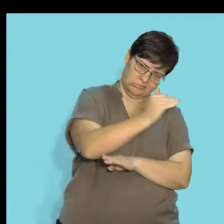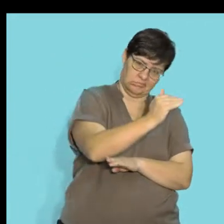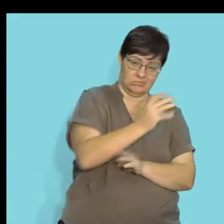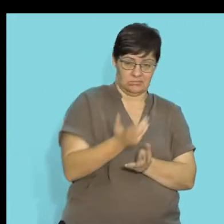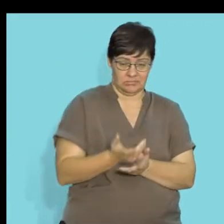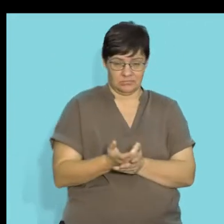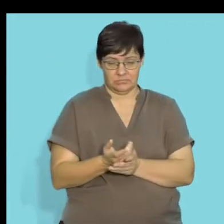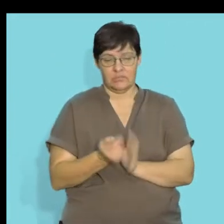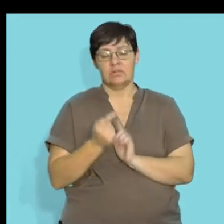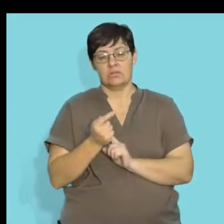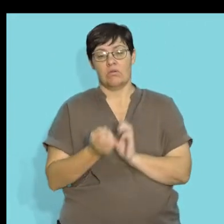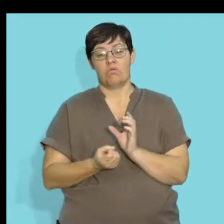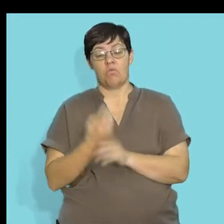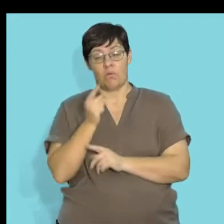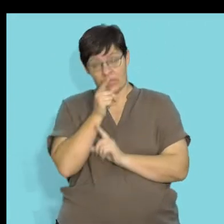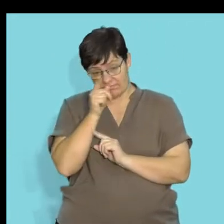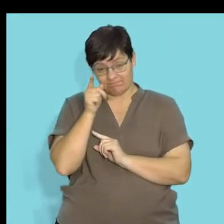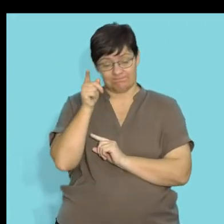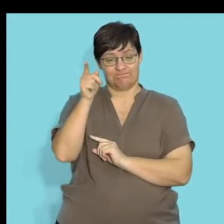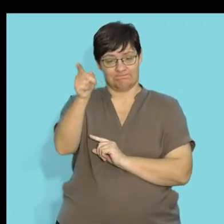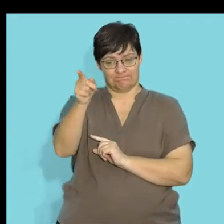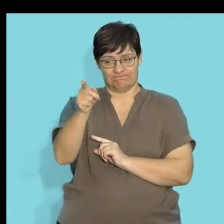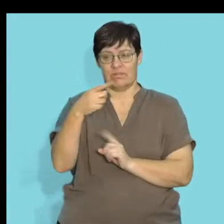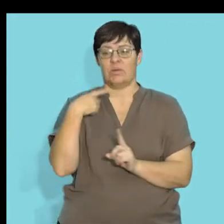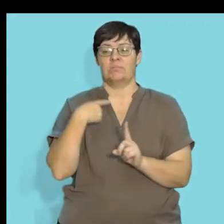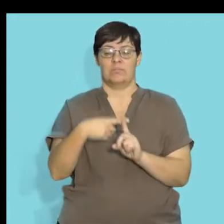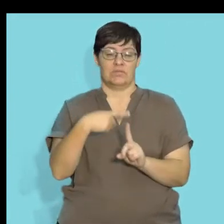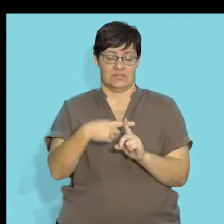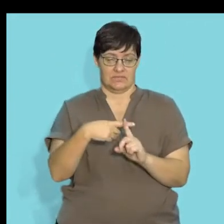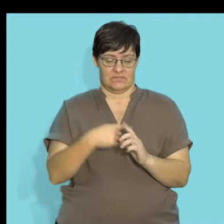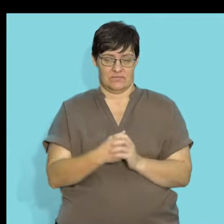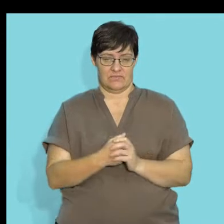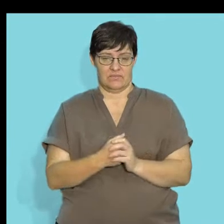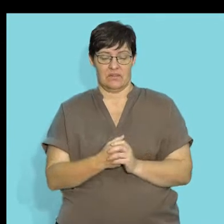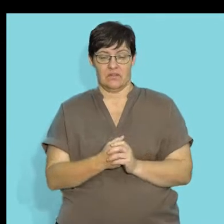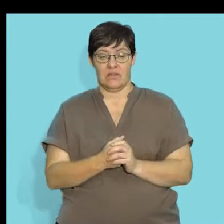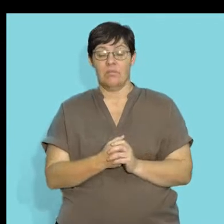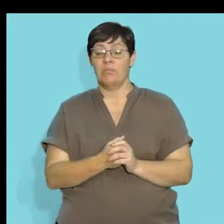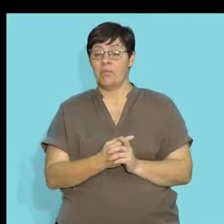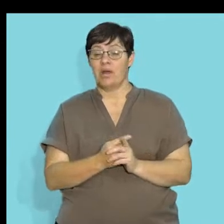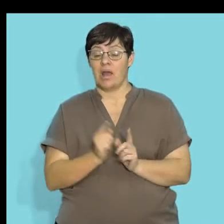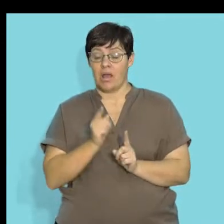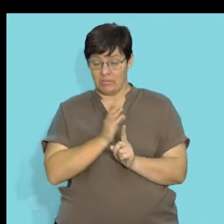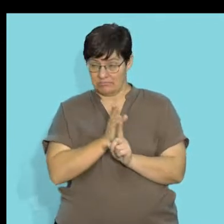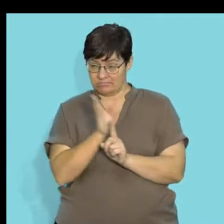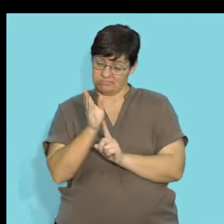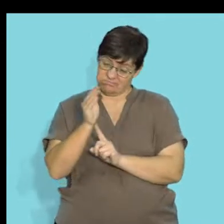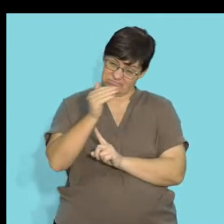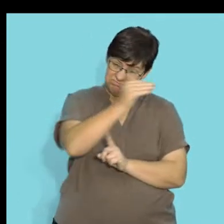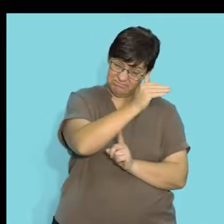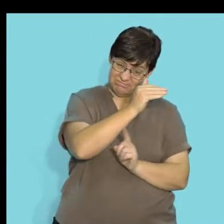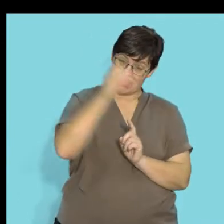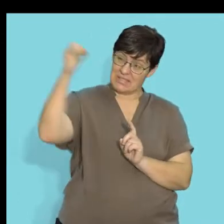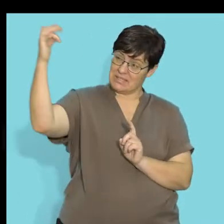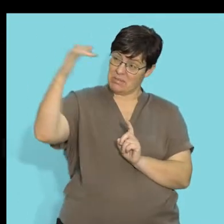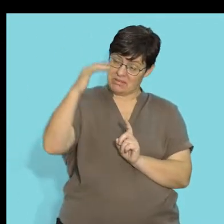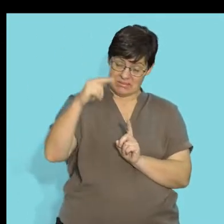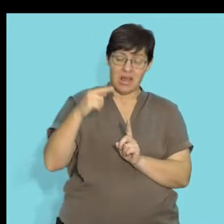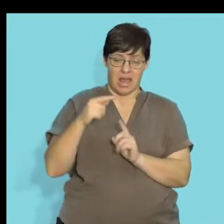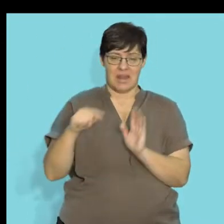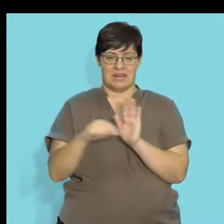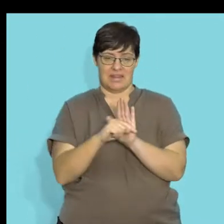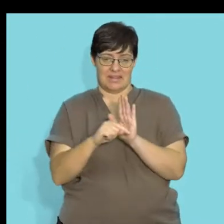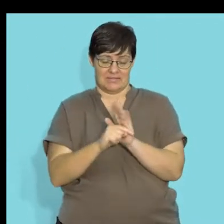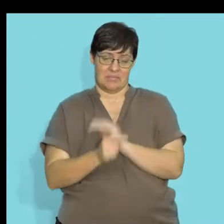growth movement towards the stimulus is positive, while a growth movement away from the stimulus is